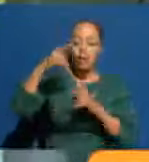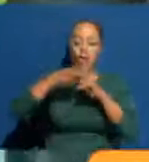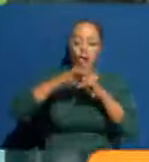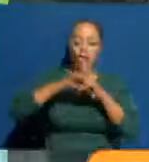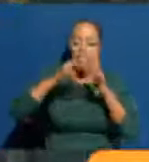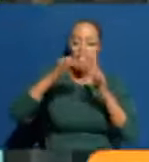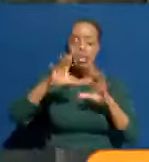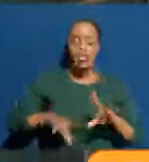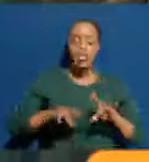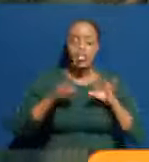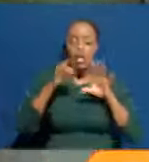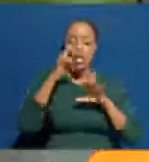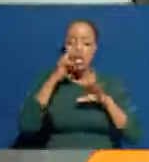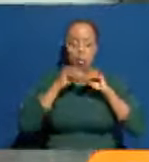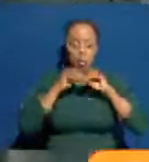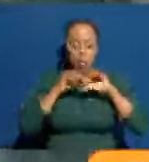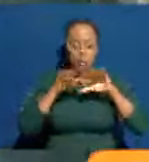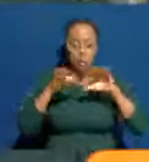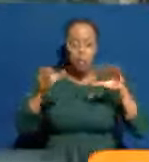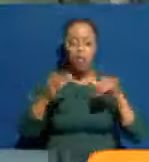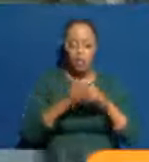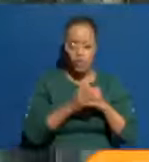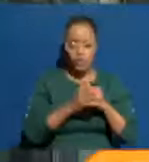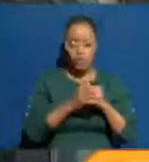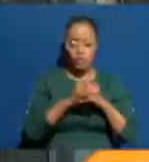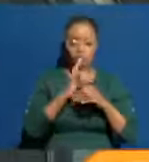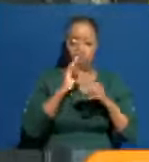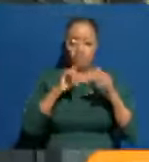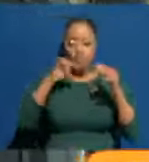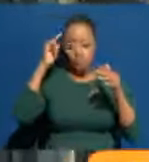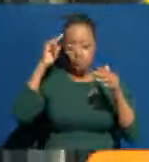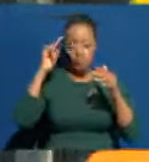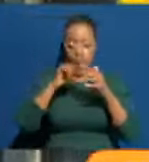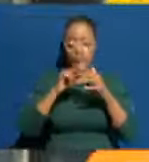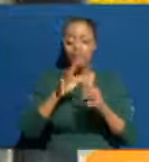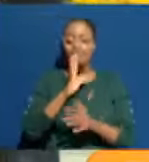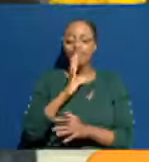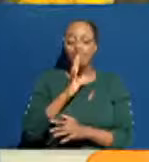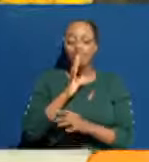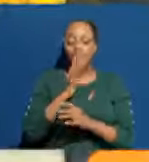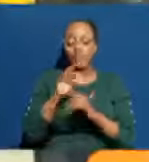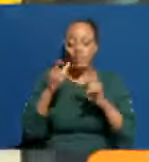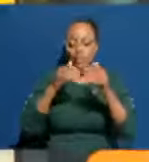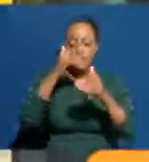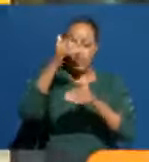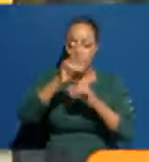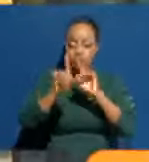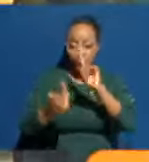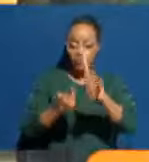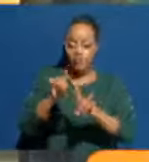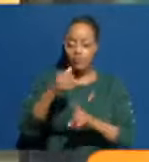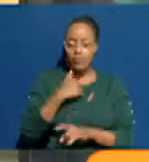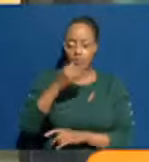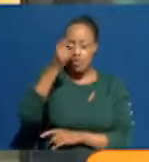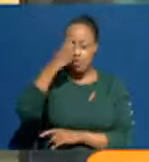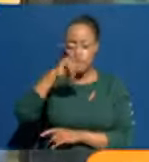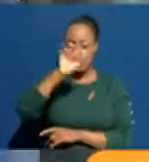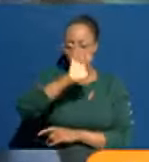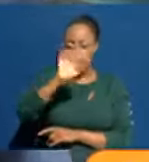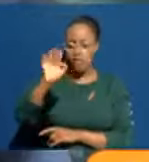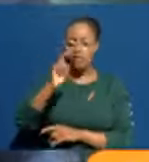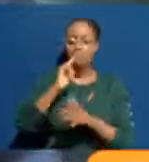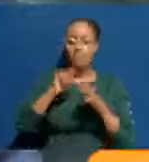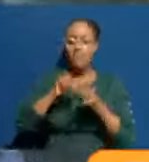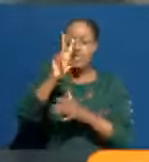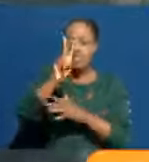Kitengela home went viral, casting aspersions on his integrity. Speaking to the media soon after the interrogation, the Kitui East legislator serving